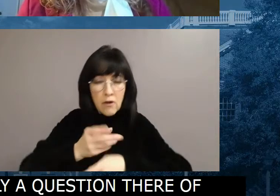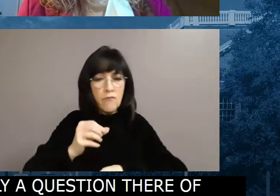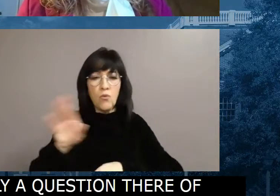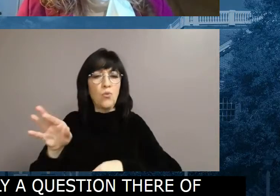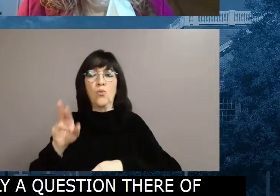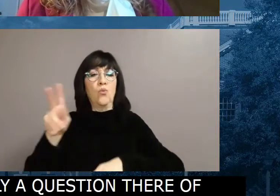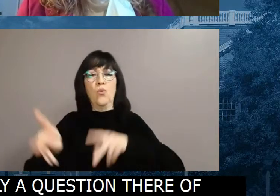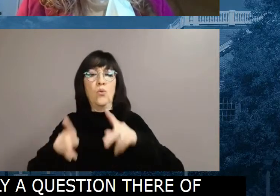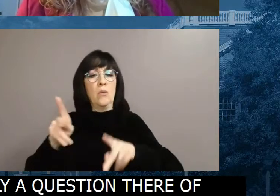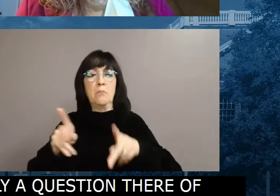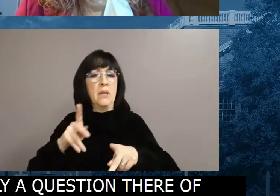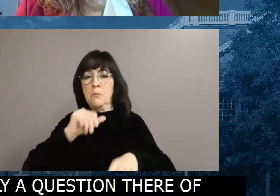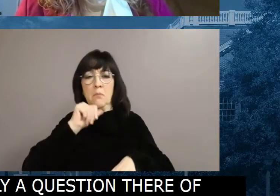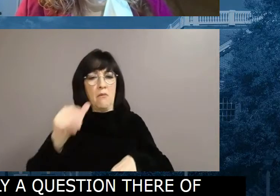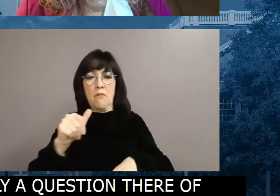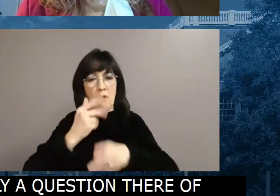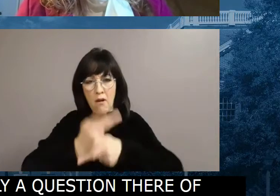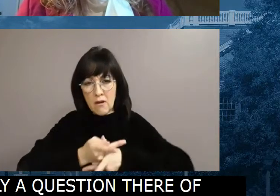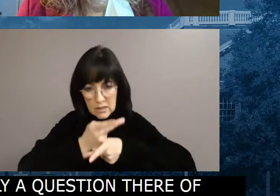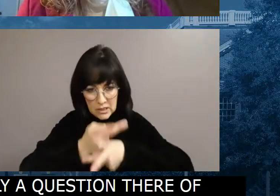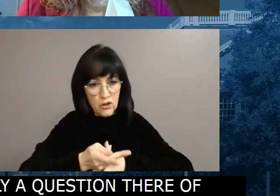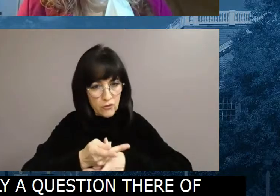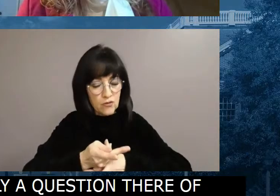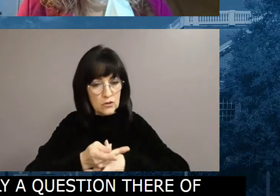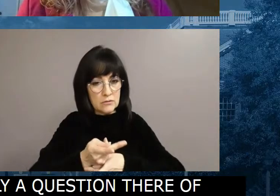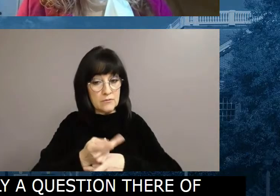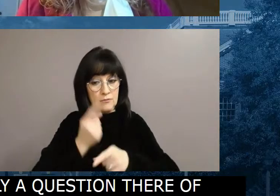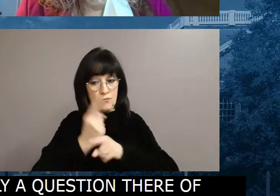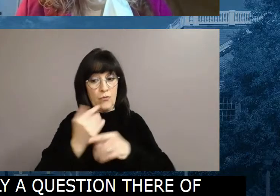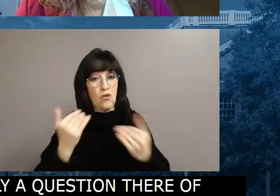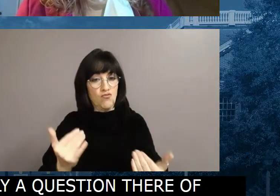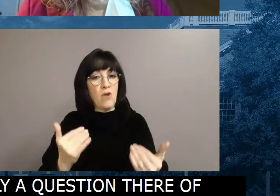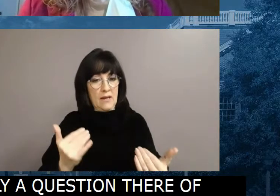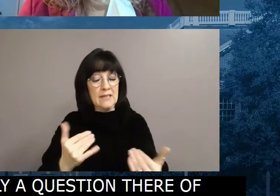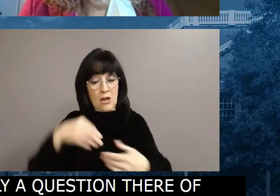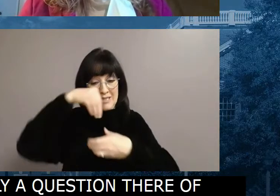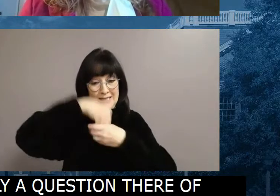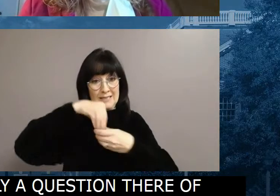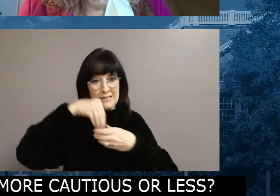be a little bit more cautious with indoor gatherings.